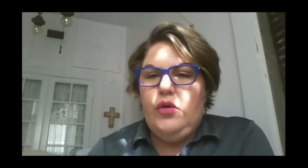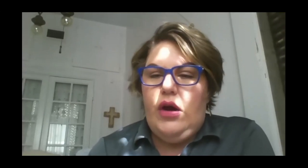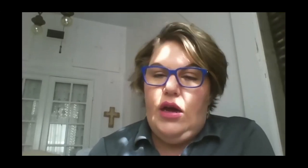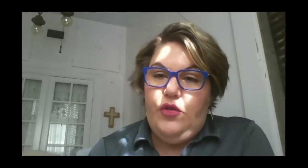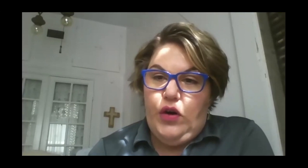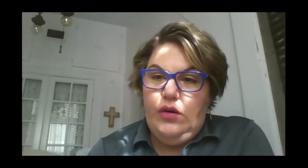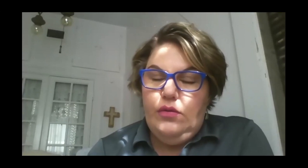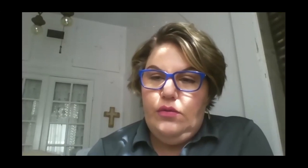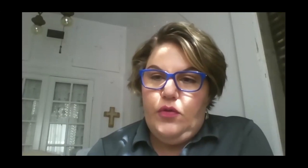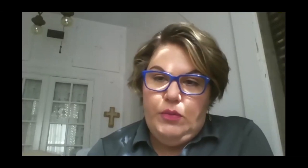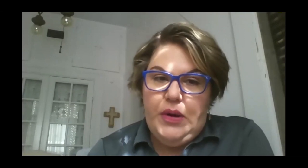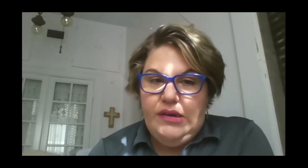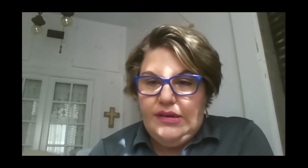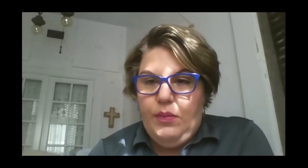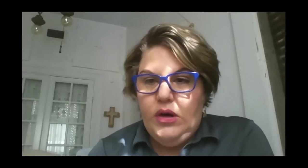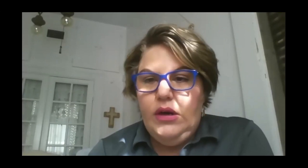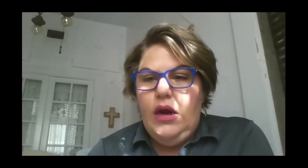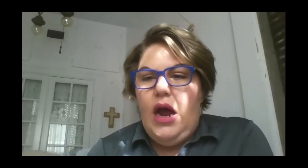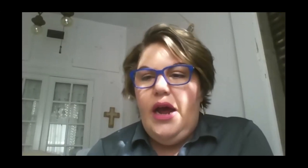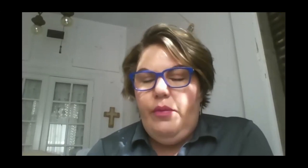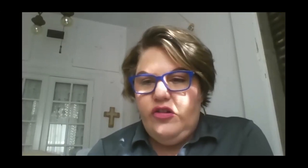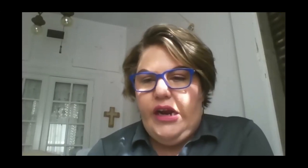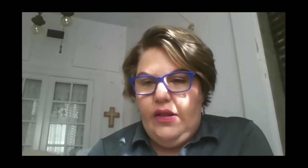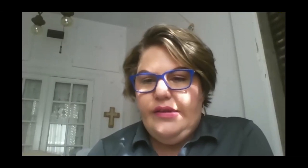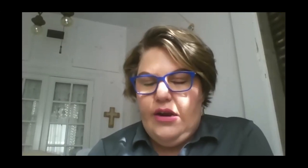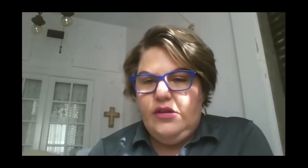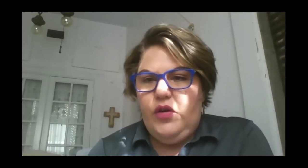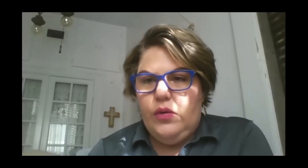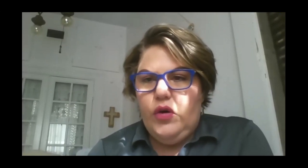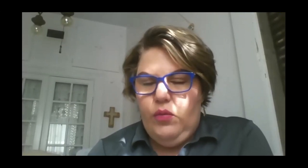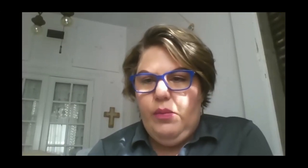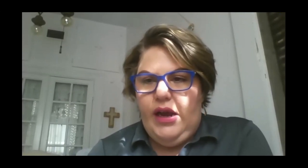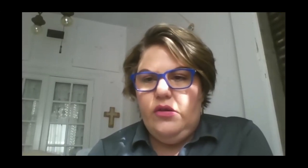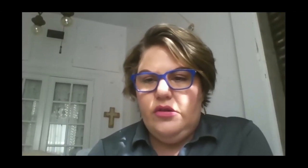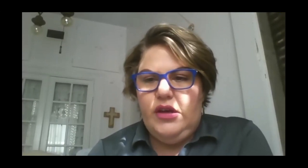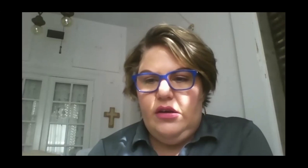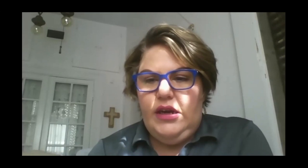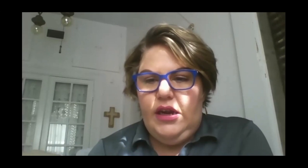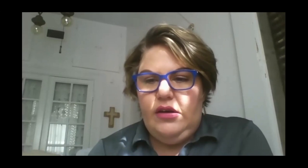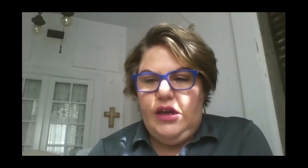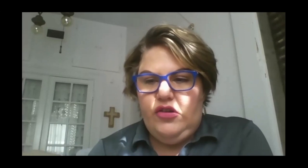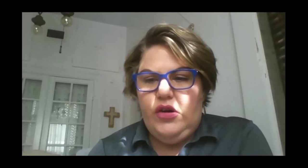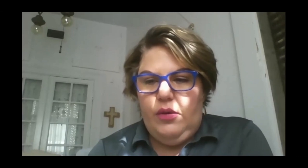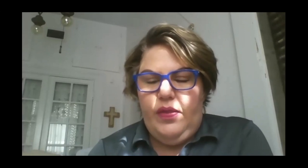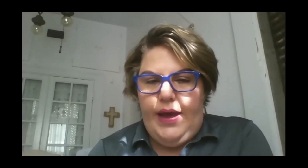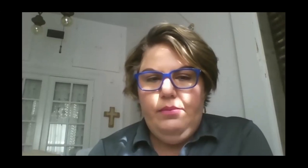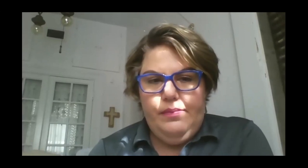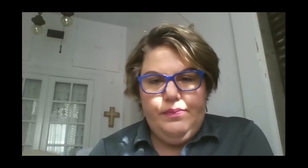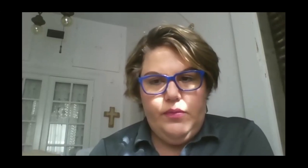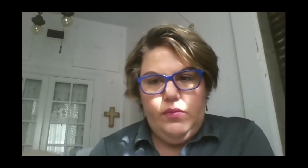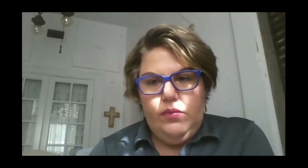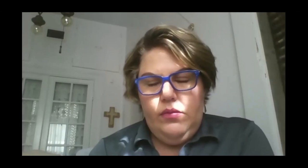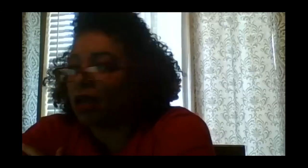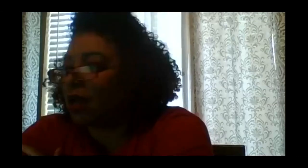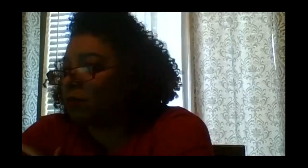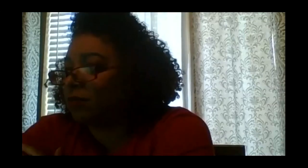who deferred from spring to summer, and you're checking on the status of your award, and one of my counselors can get you caught up with